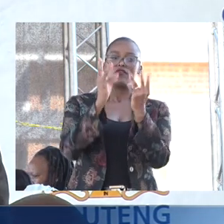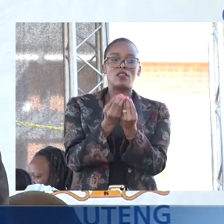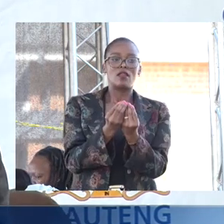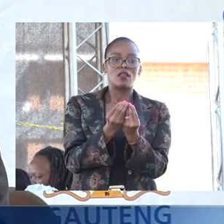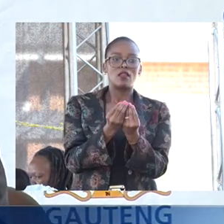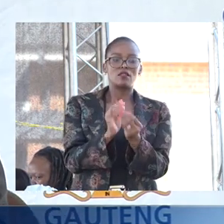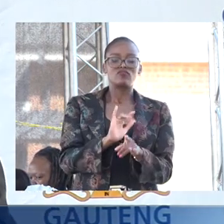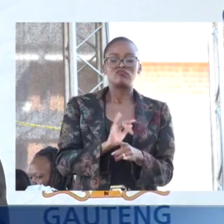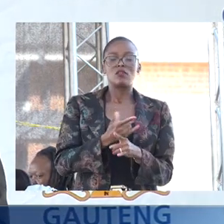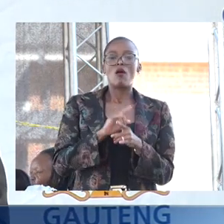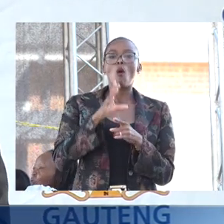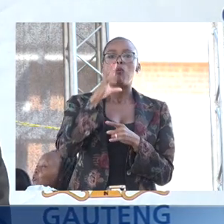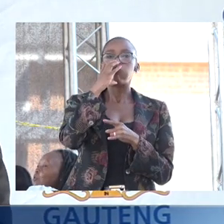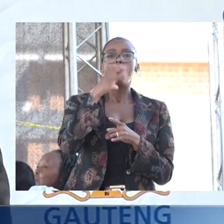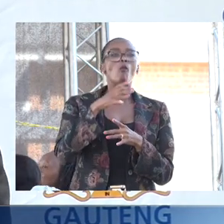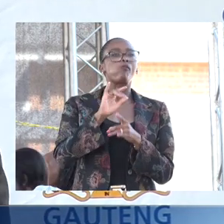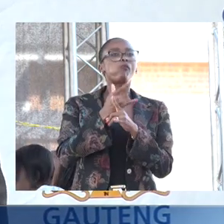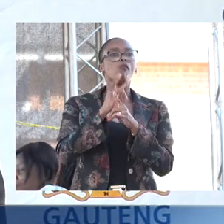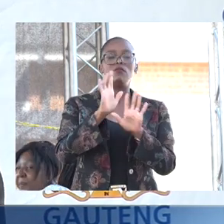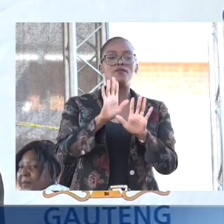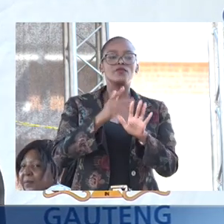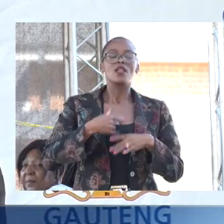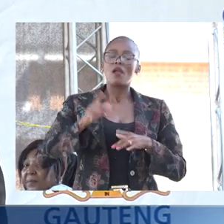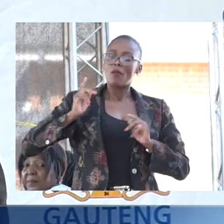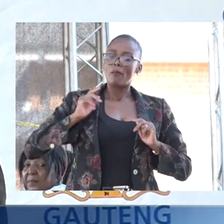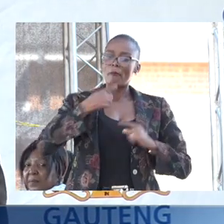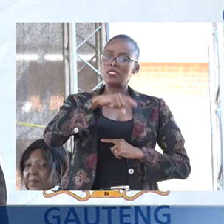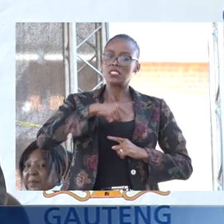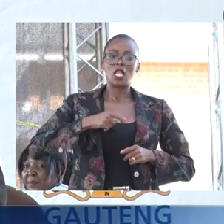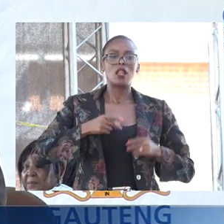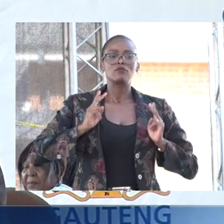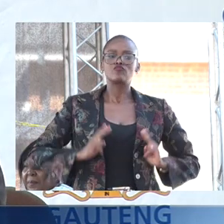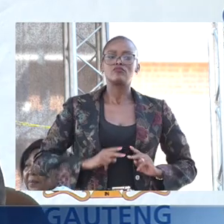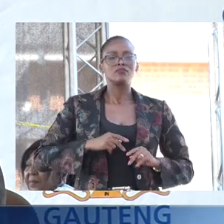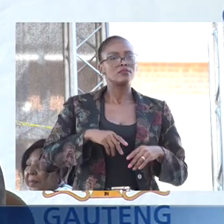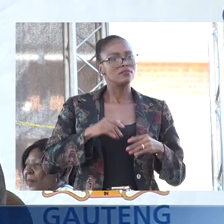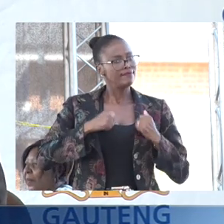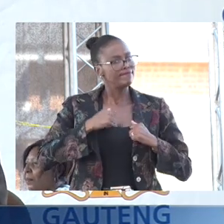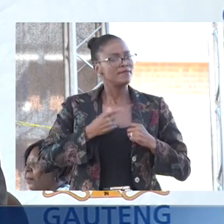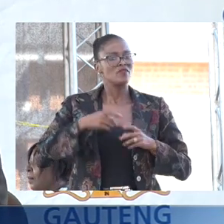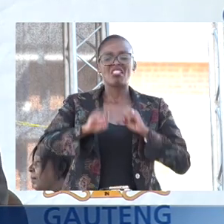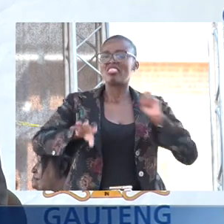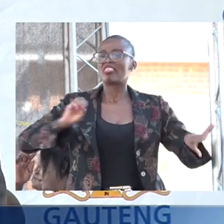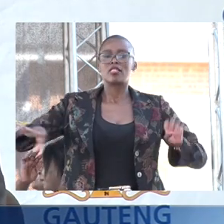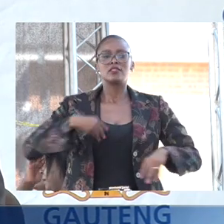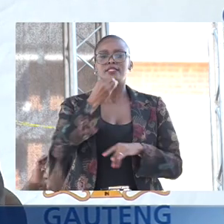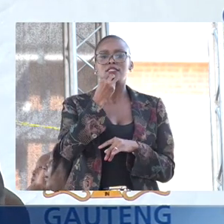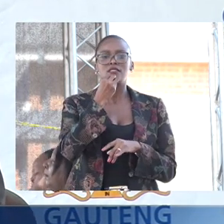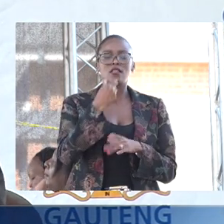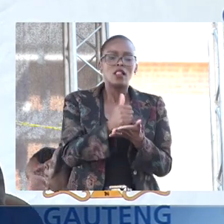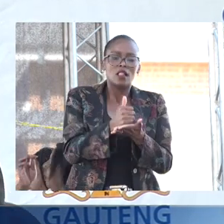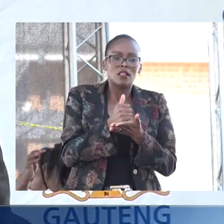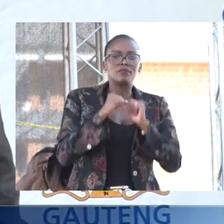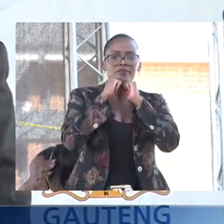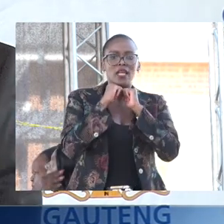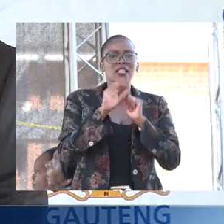not talk with your mouth full, have personal hygiene, don't throw litter on the ground, help parents with daily